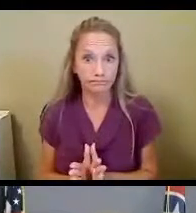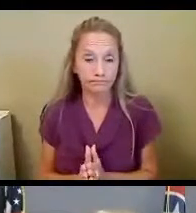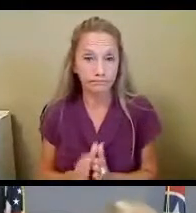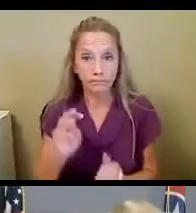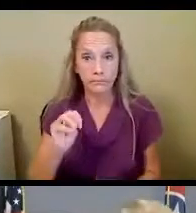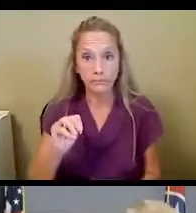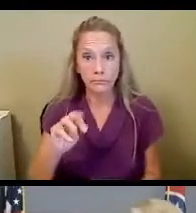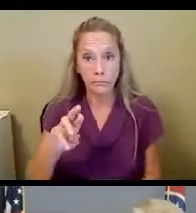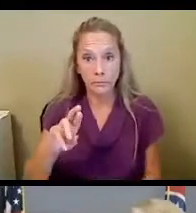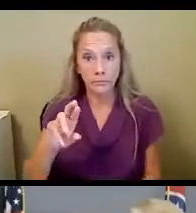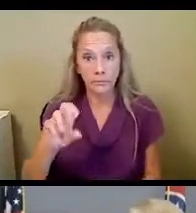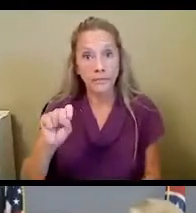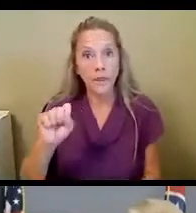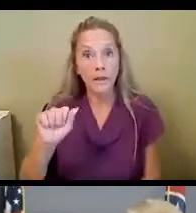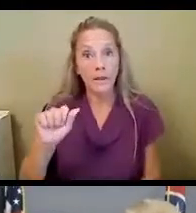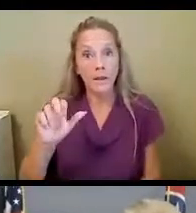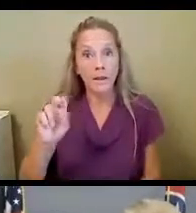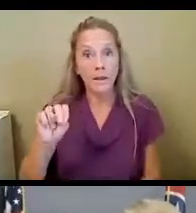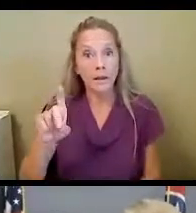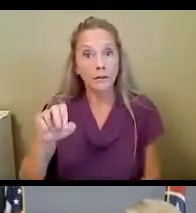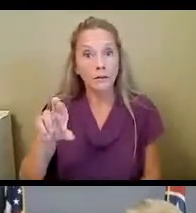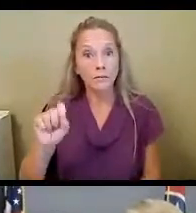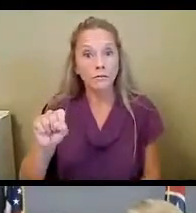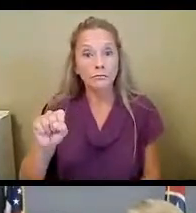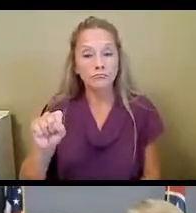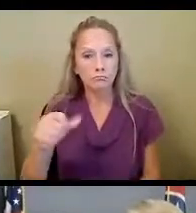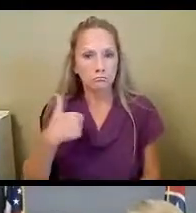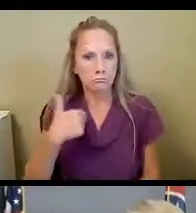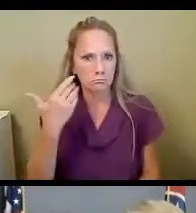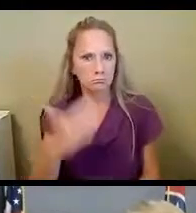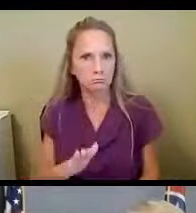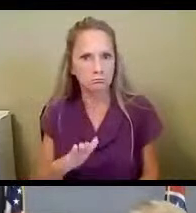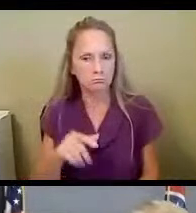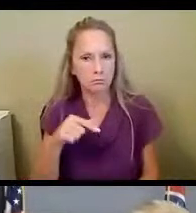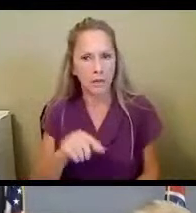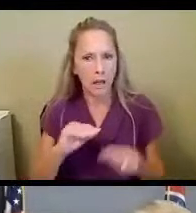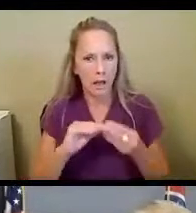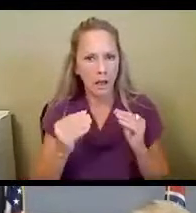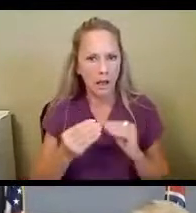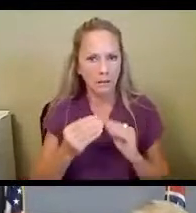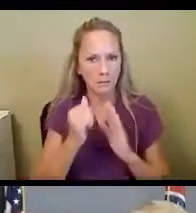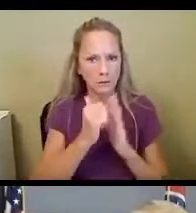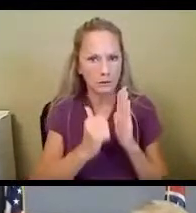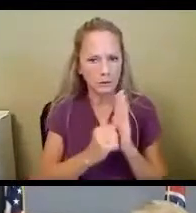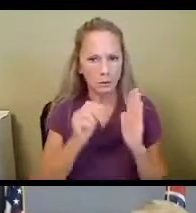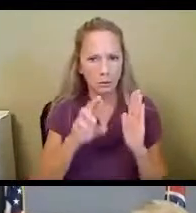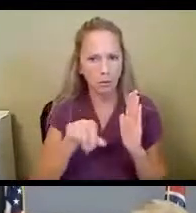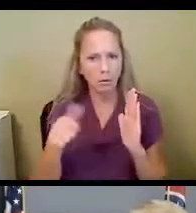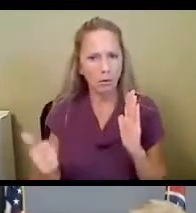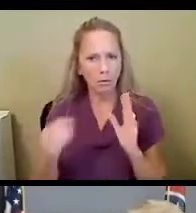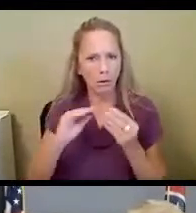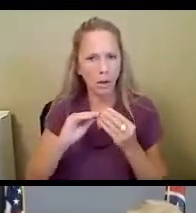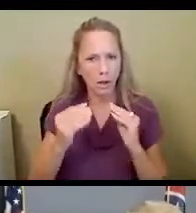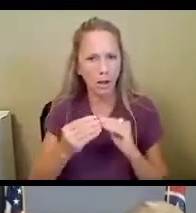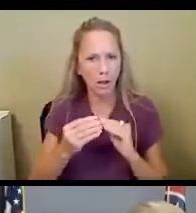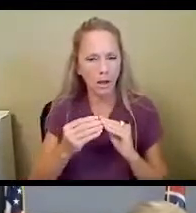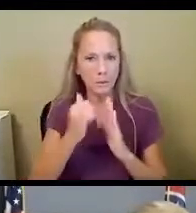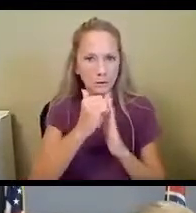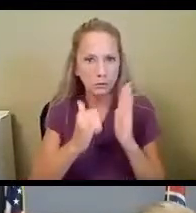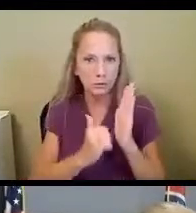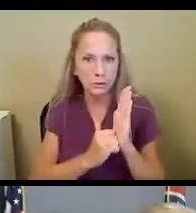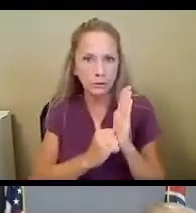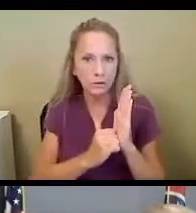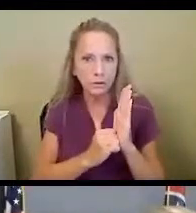Mr. Sanders, I don't know if this item on the agenda or another item on the agenda